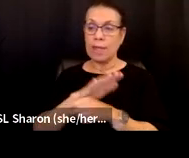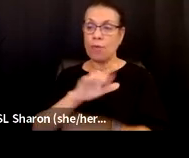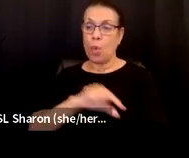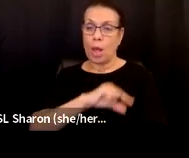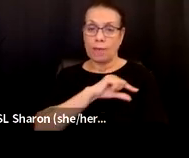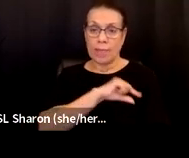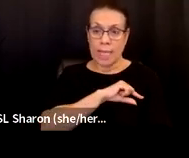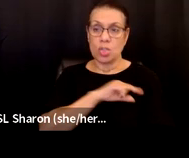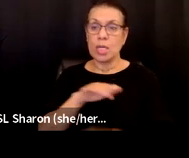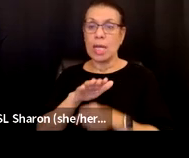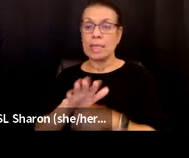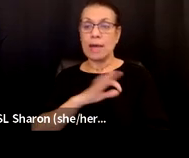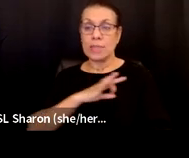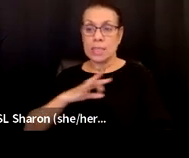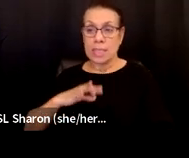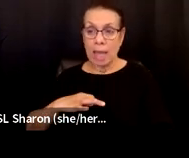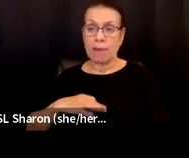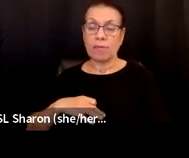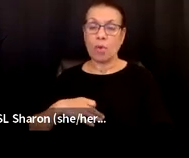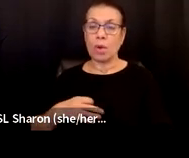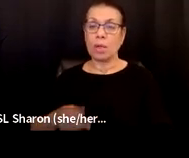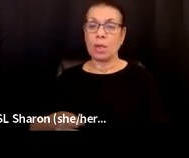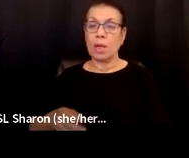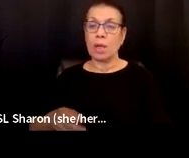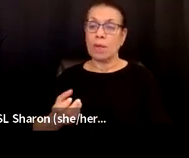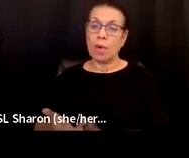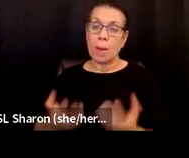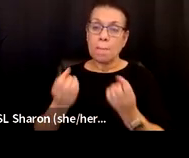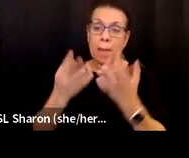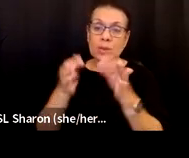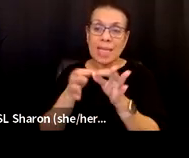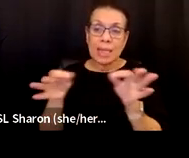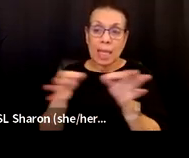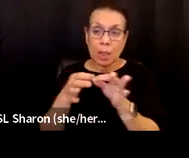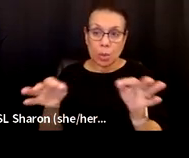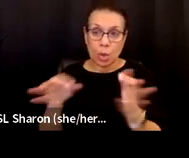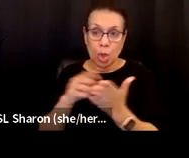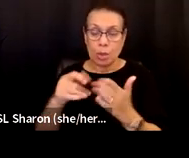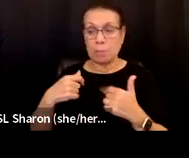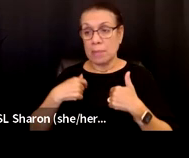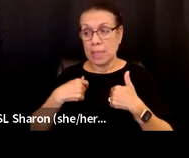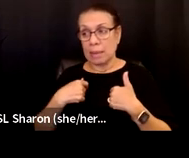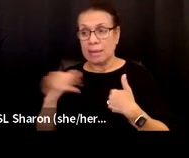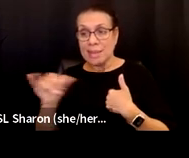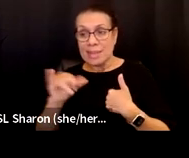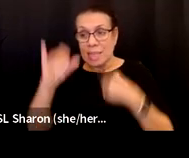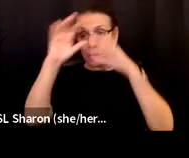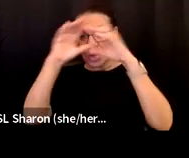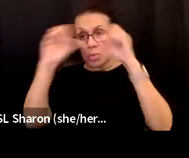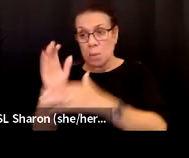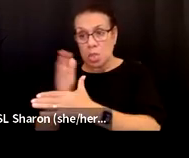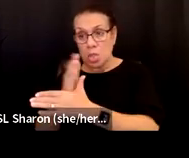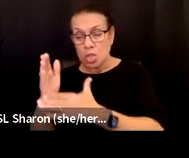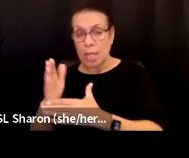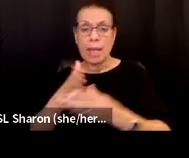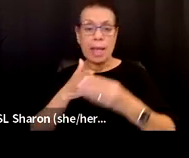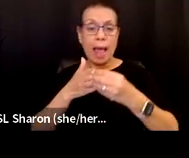and staffing for our multilingual learners it's been very important to me as a superintendent mentioned earlier in her report as the leader of the